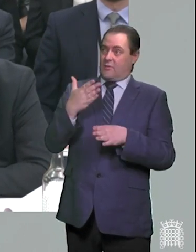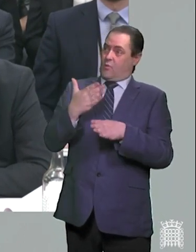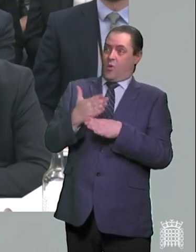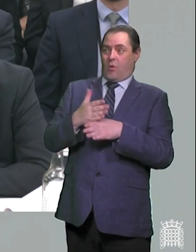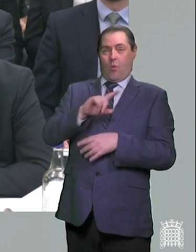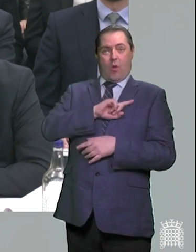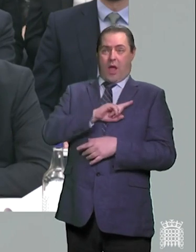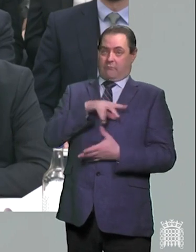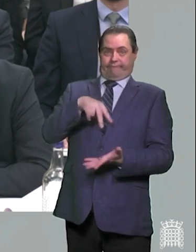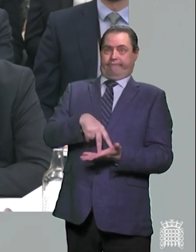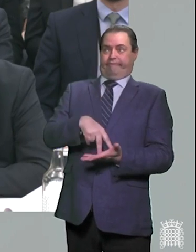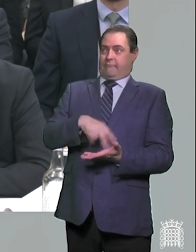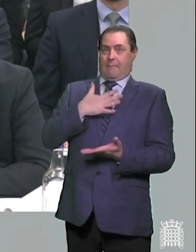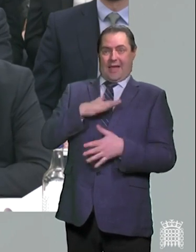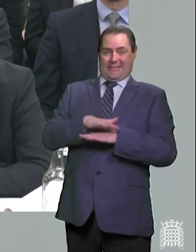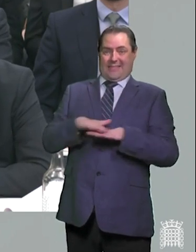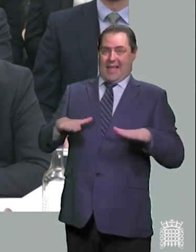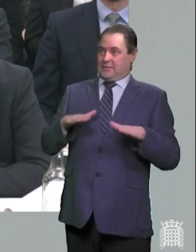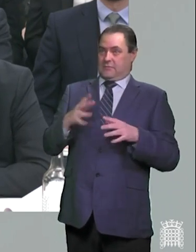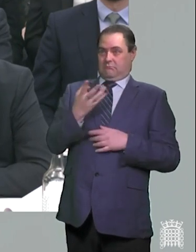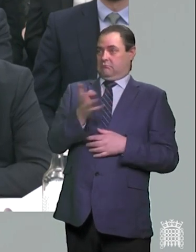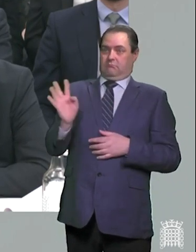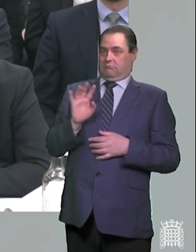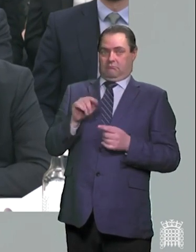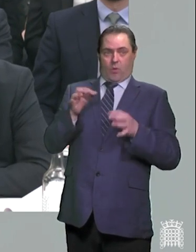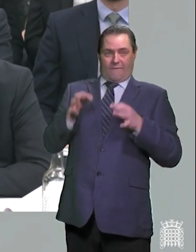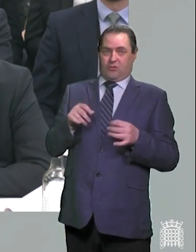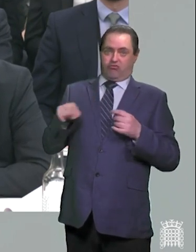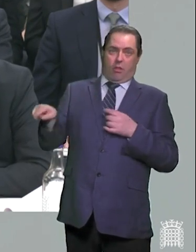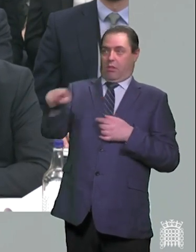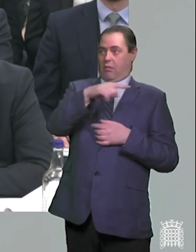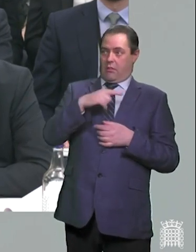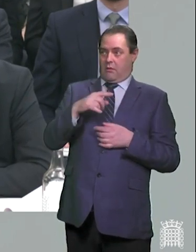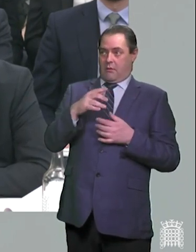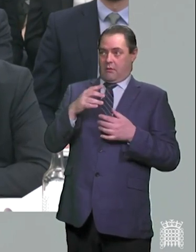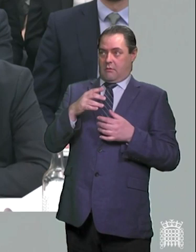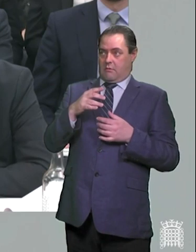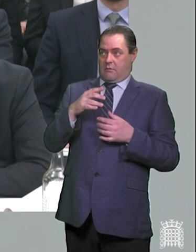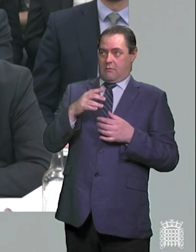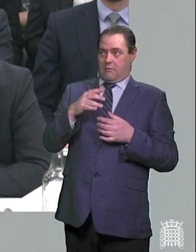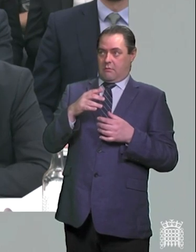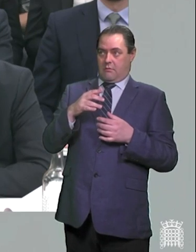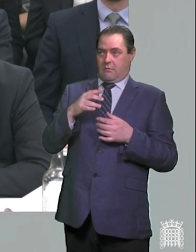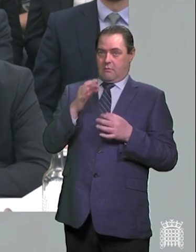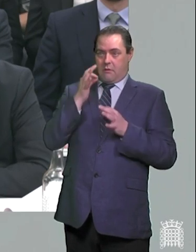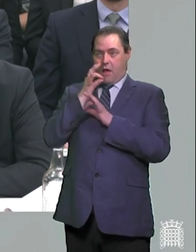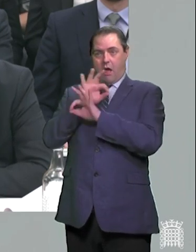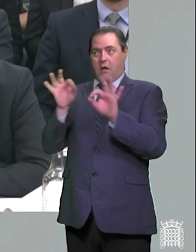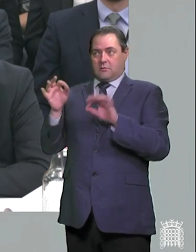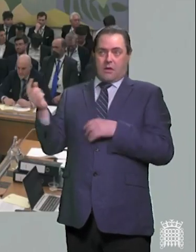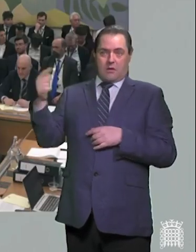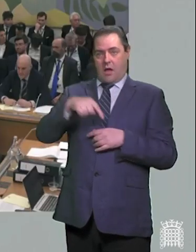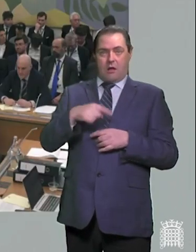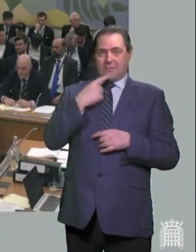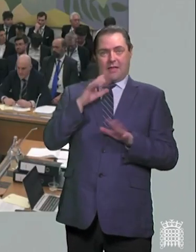purposes because I was standing at my desk surrounded by officials who'd been asked to come and wish